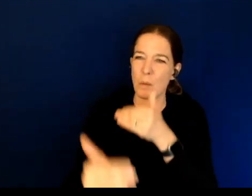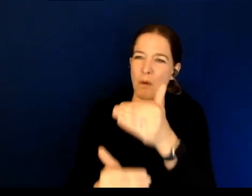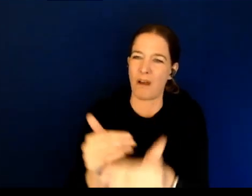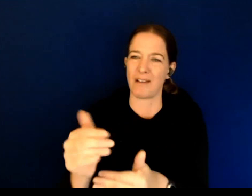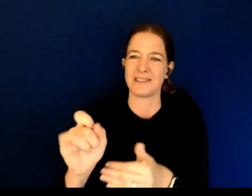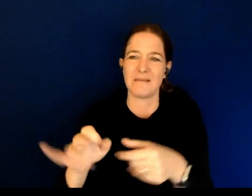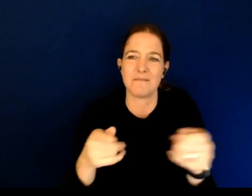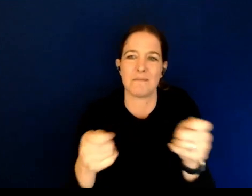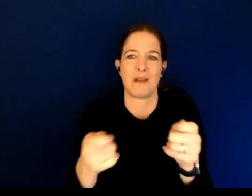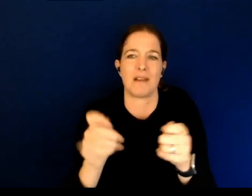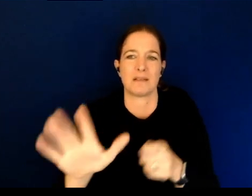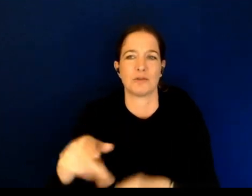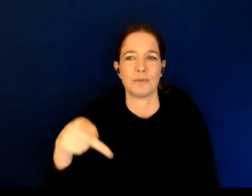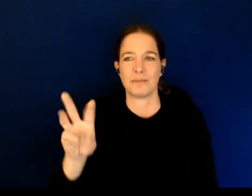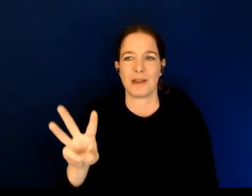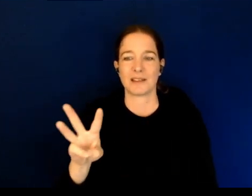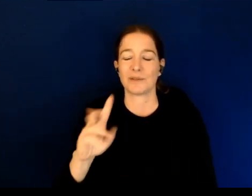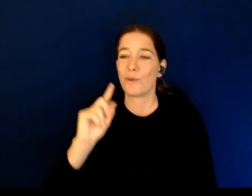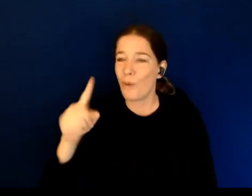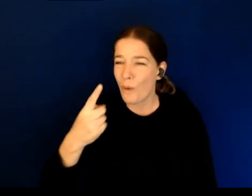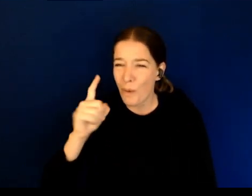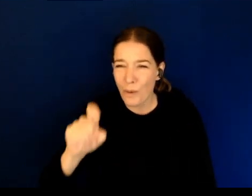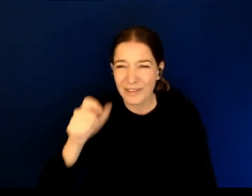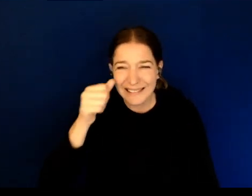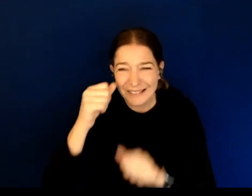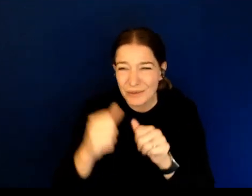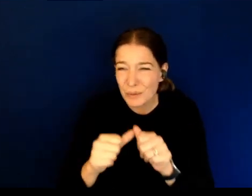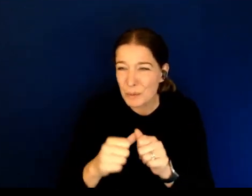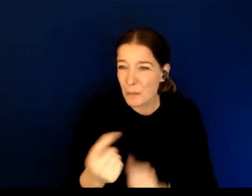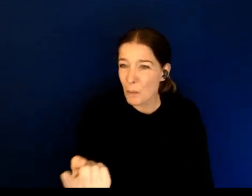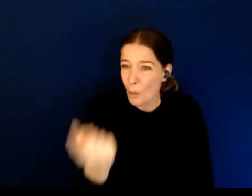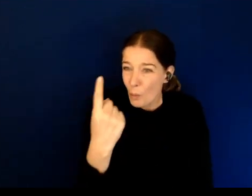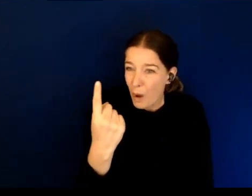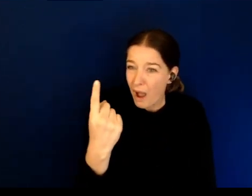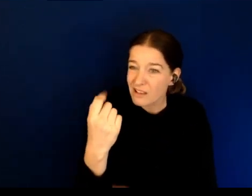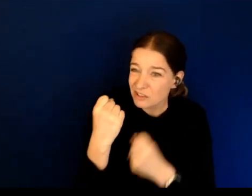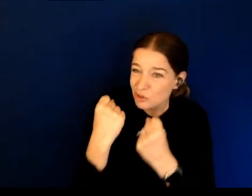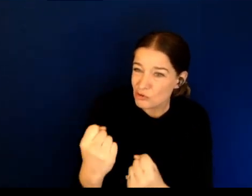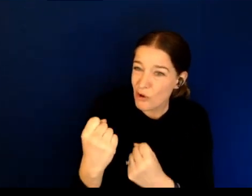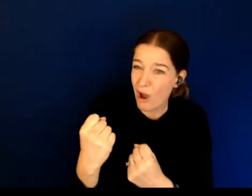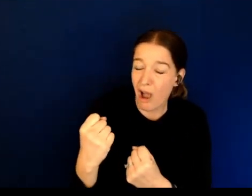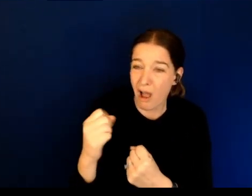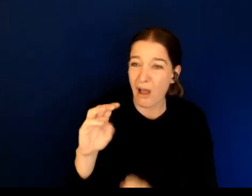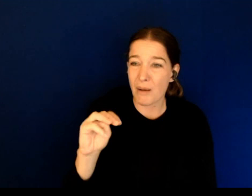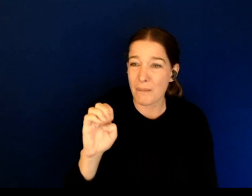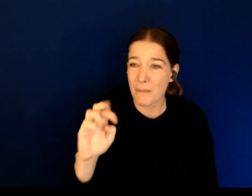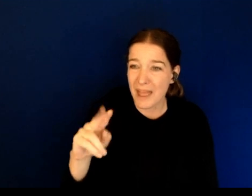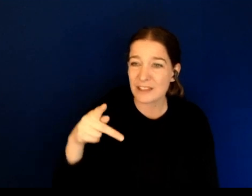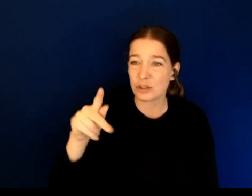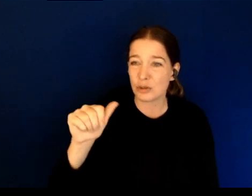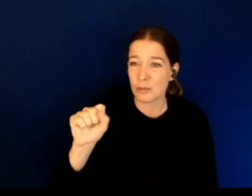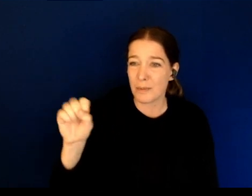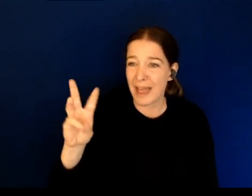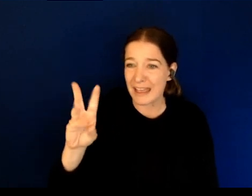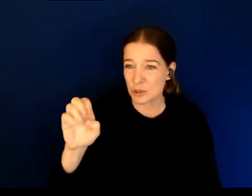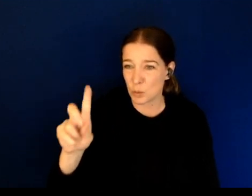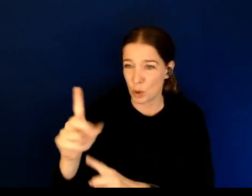You only have to remember one strong master password to access all your credentials.